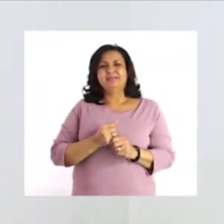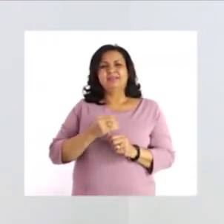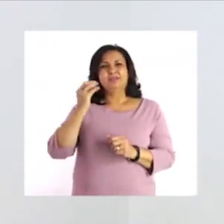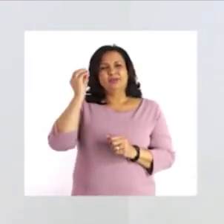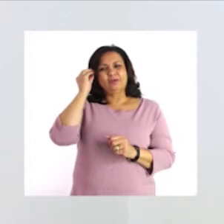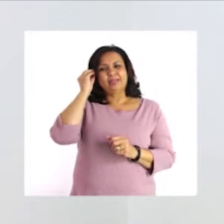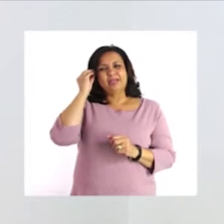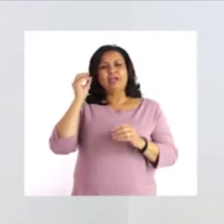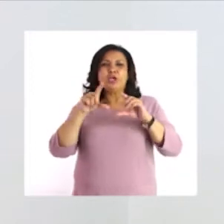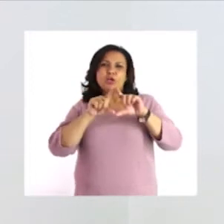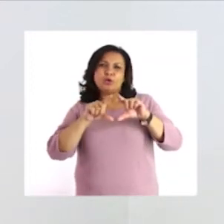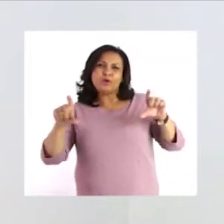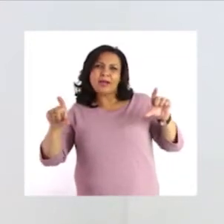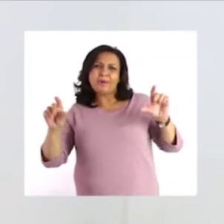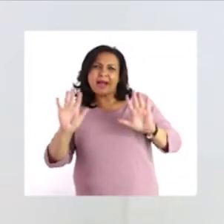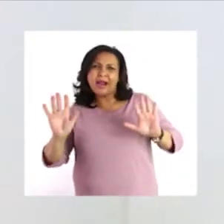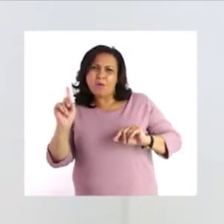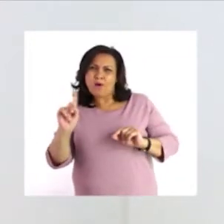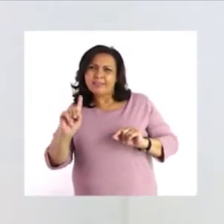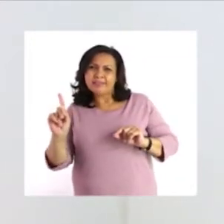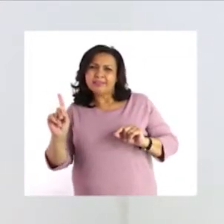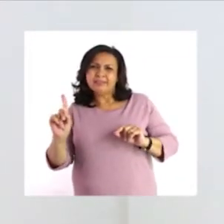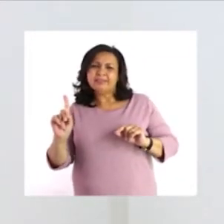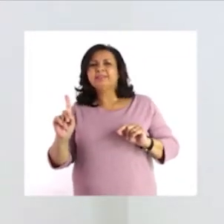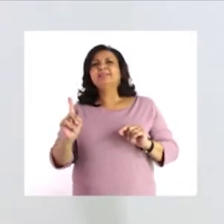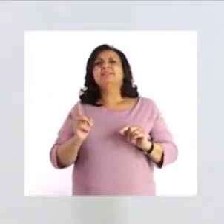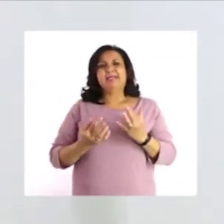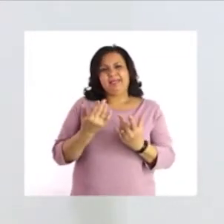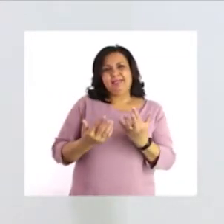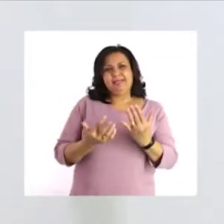is a fruit and it is lovely green color?